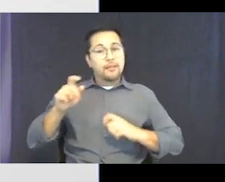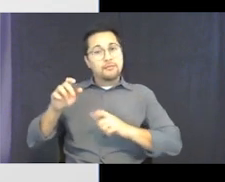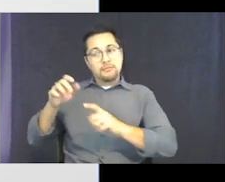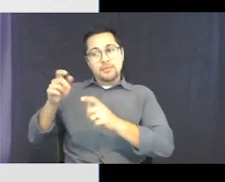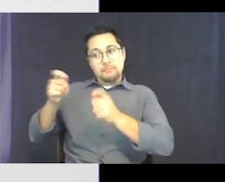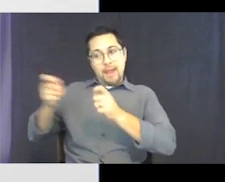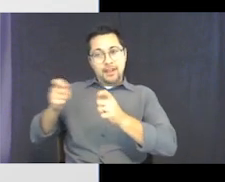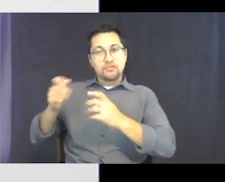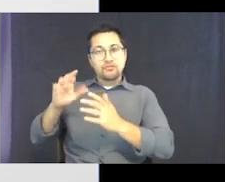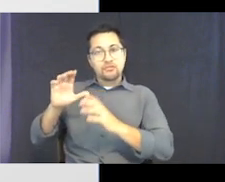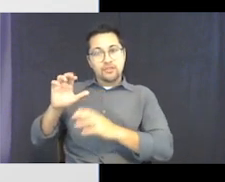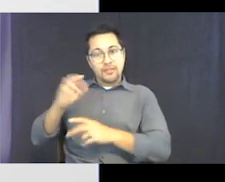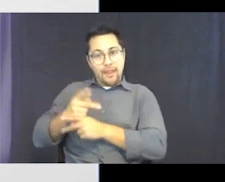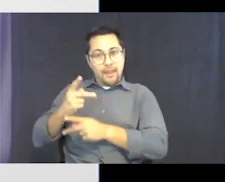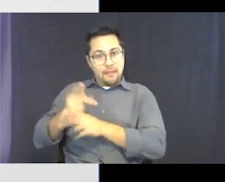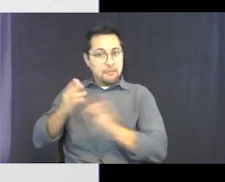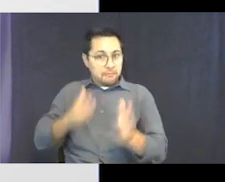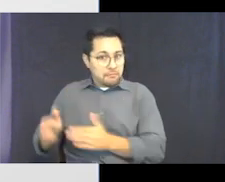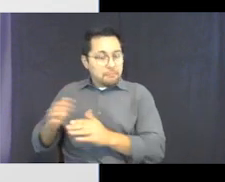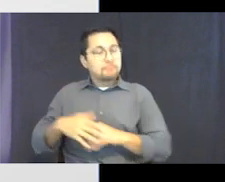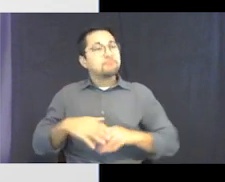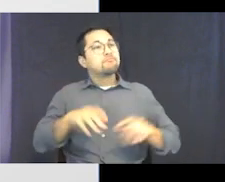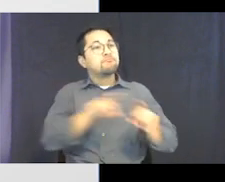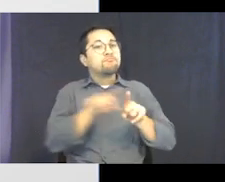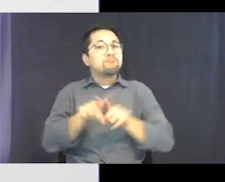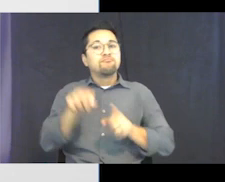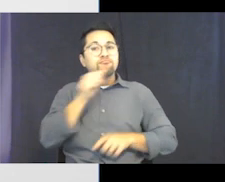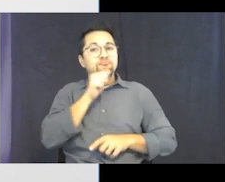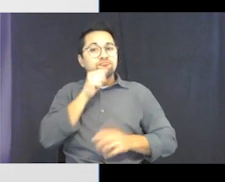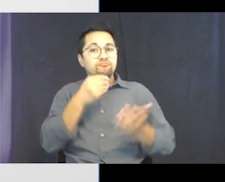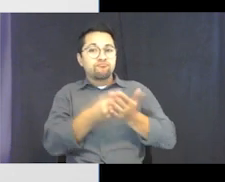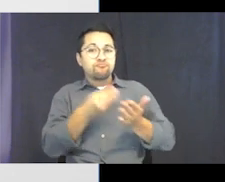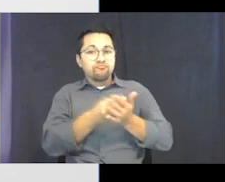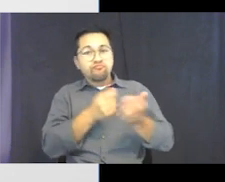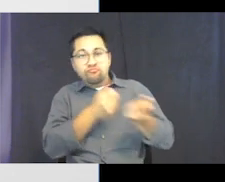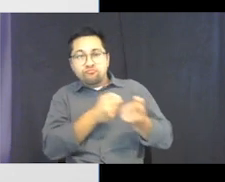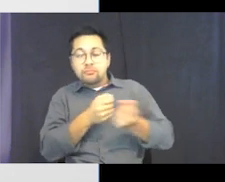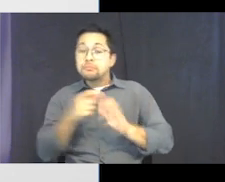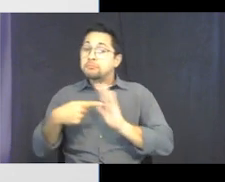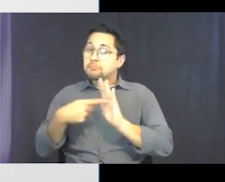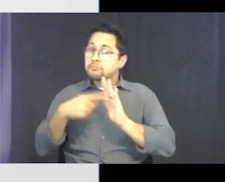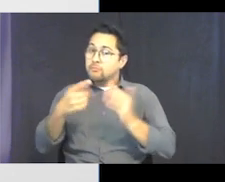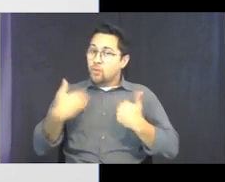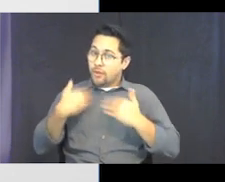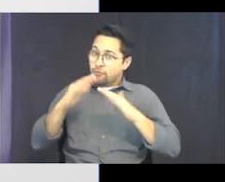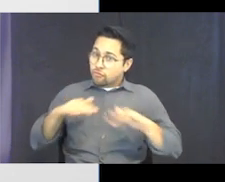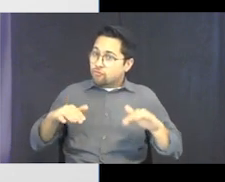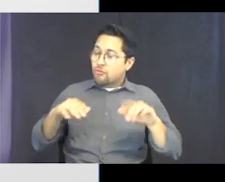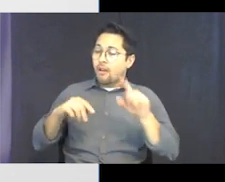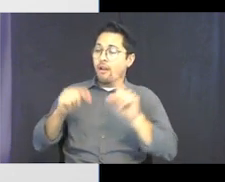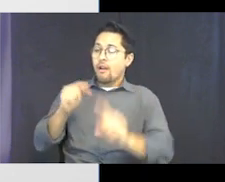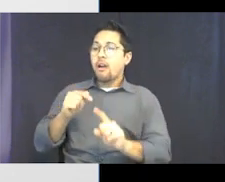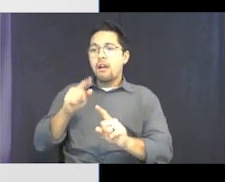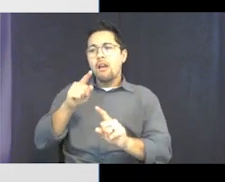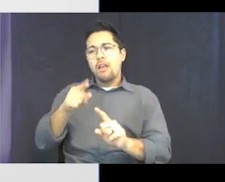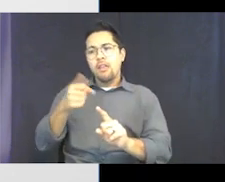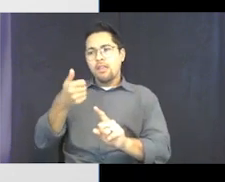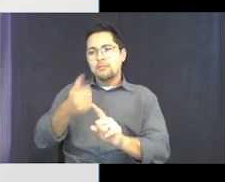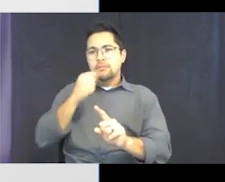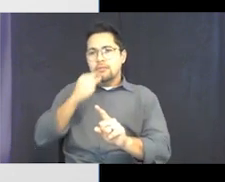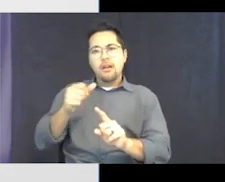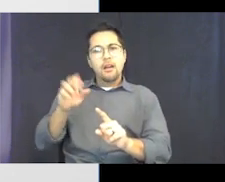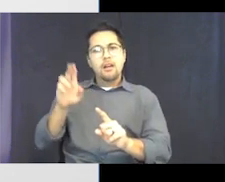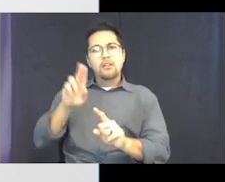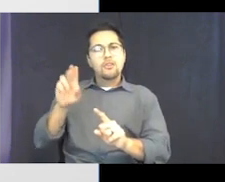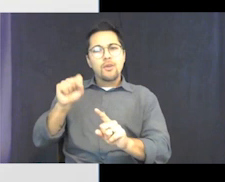care plans. It can also include private funding. For example, if you have a child or you're working with a child that is not a